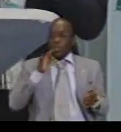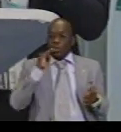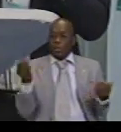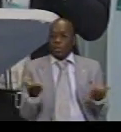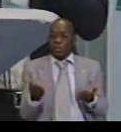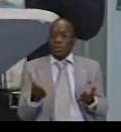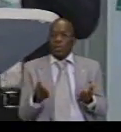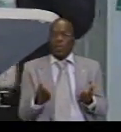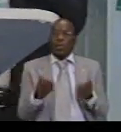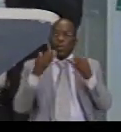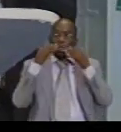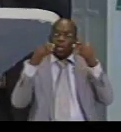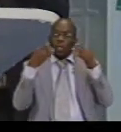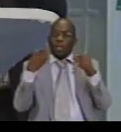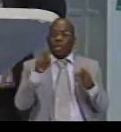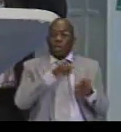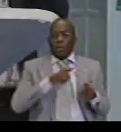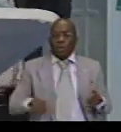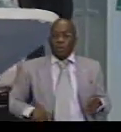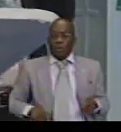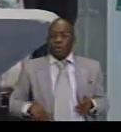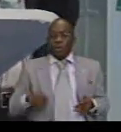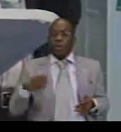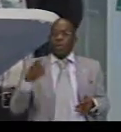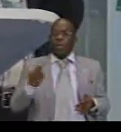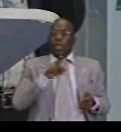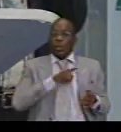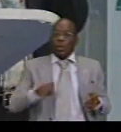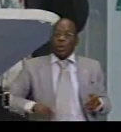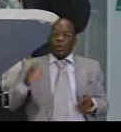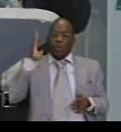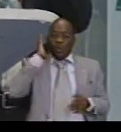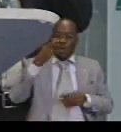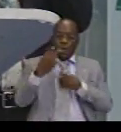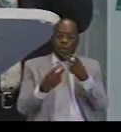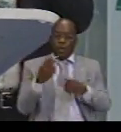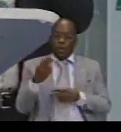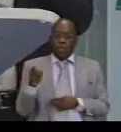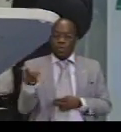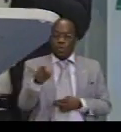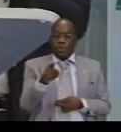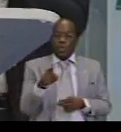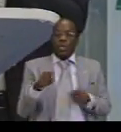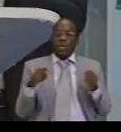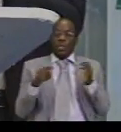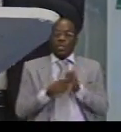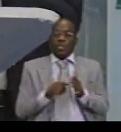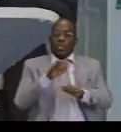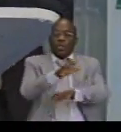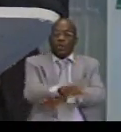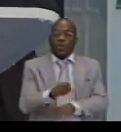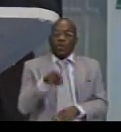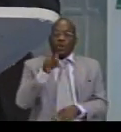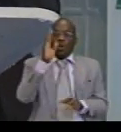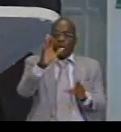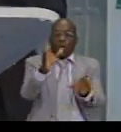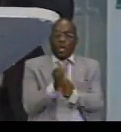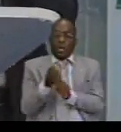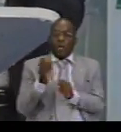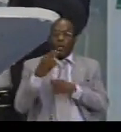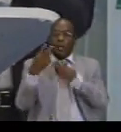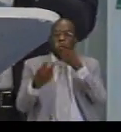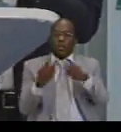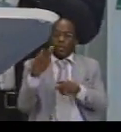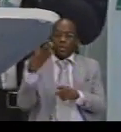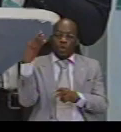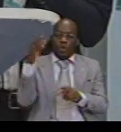thank the Lord. The Lord will visit you. This evening, you will receive the visitation of the Lord. And you will see the hand